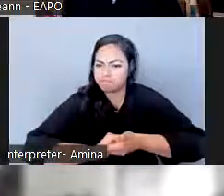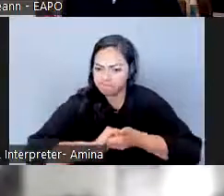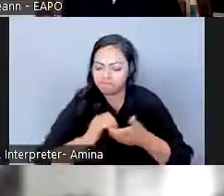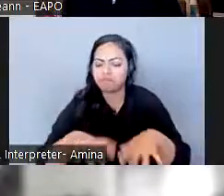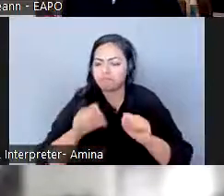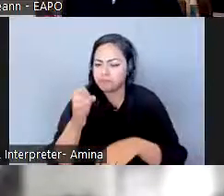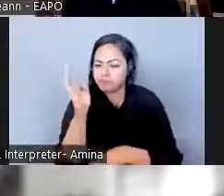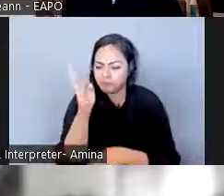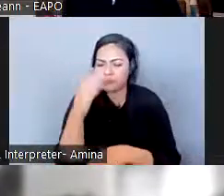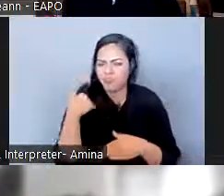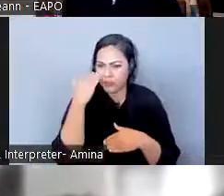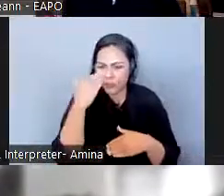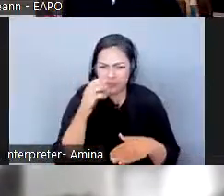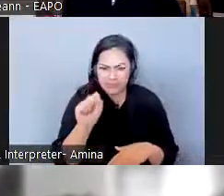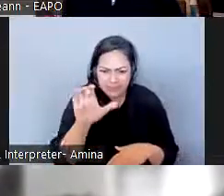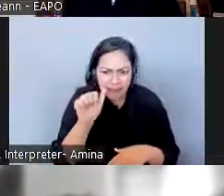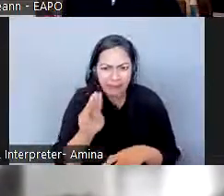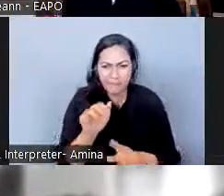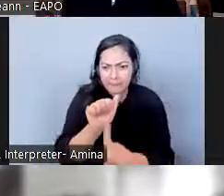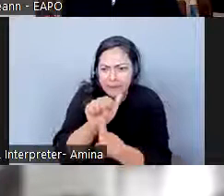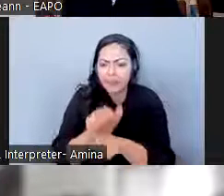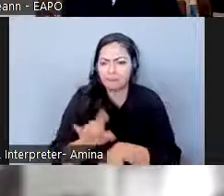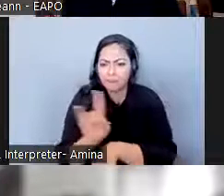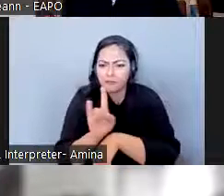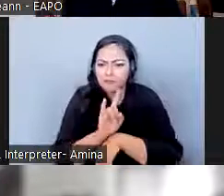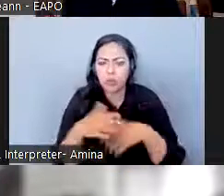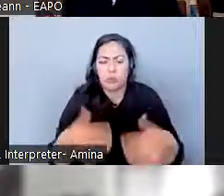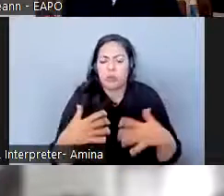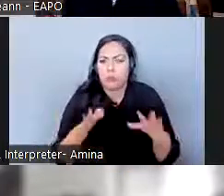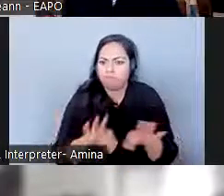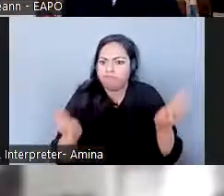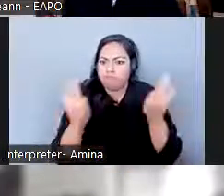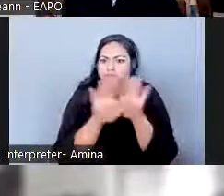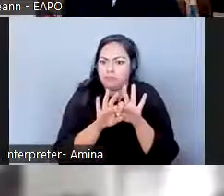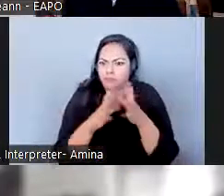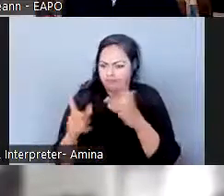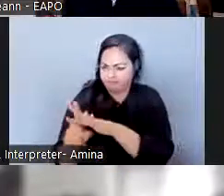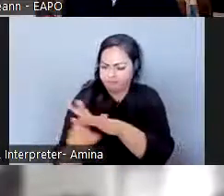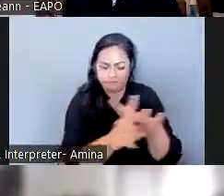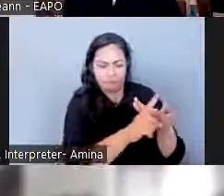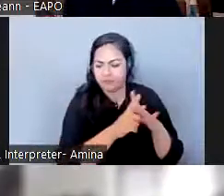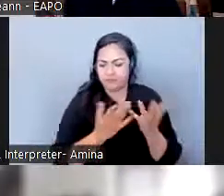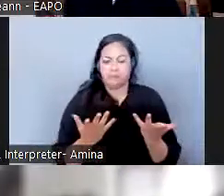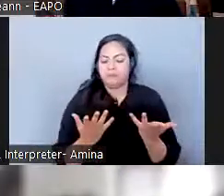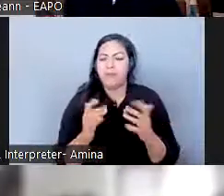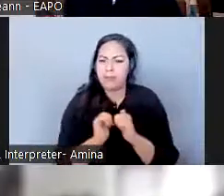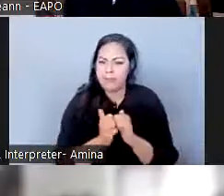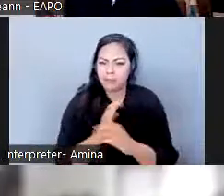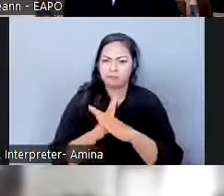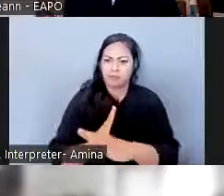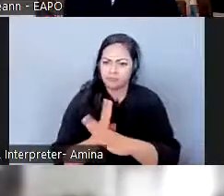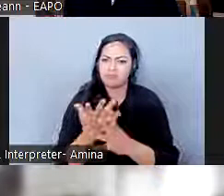around frauds and scams is an important issue for many people, and how to prevent it. We want to ensure that we protect